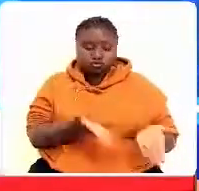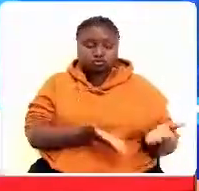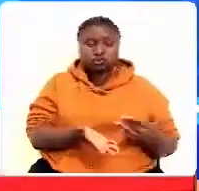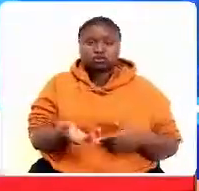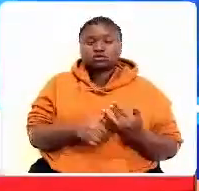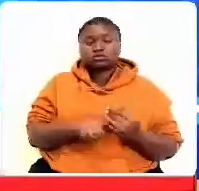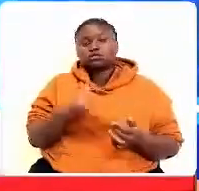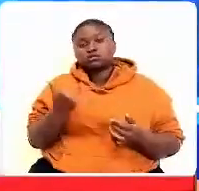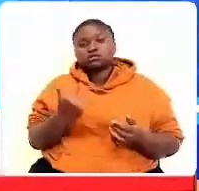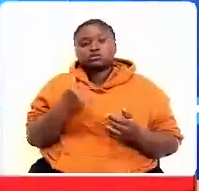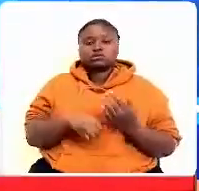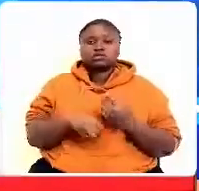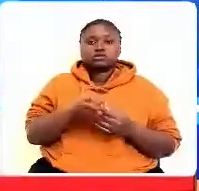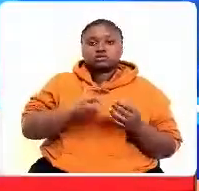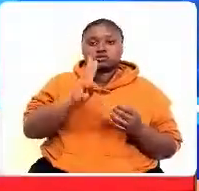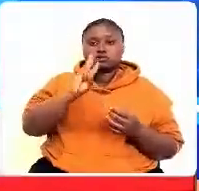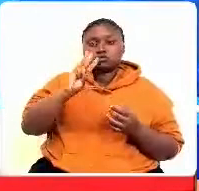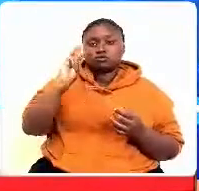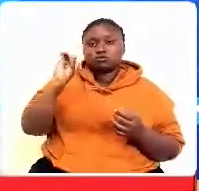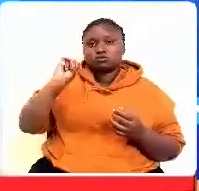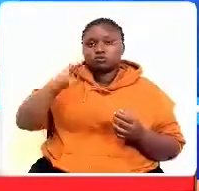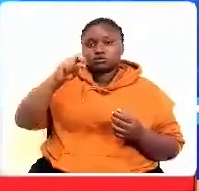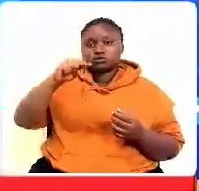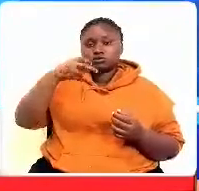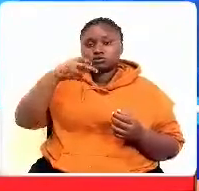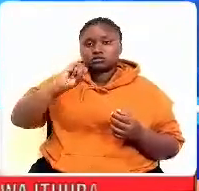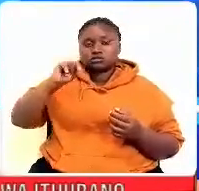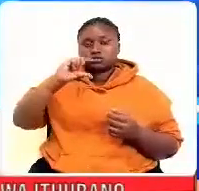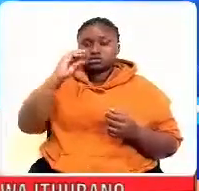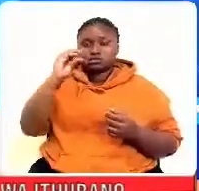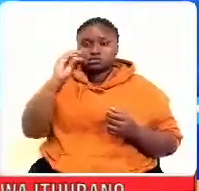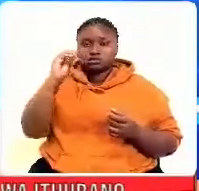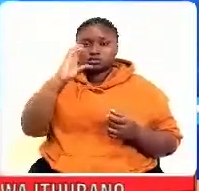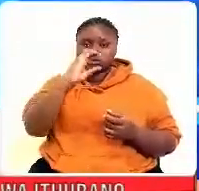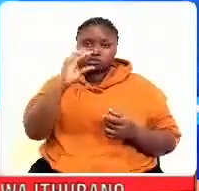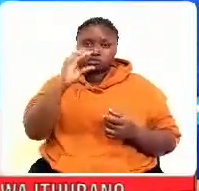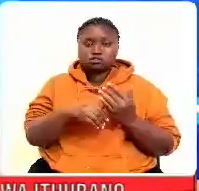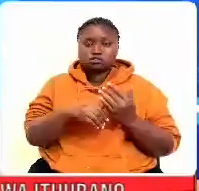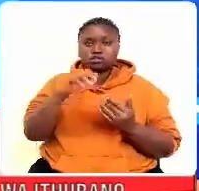omothe alemwena wa Washington DC furuli ne wa Amerika.